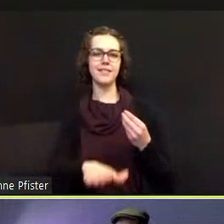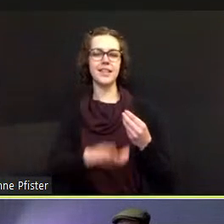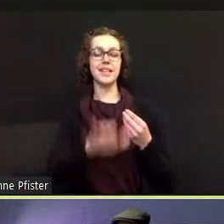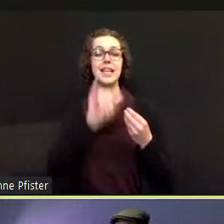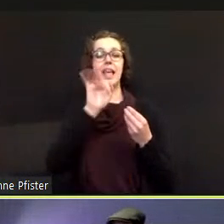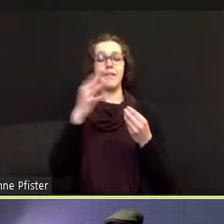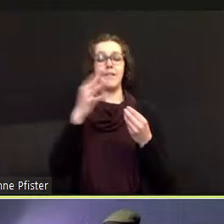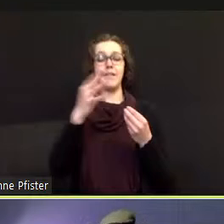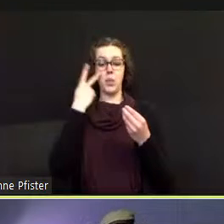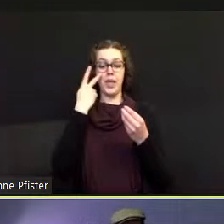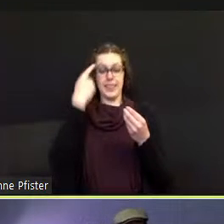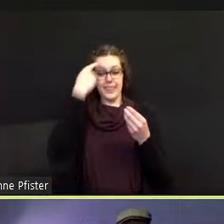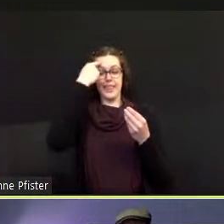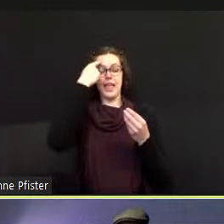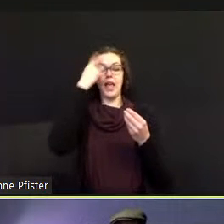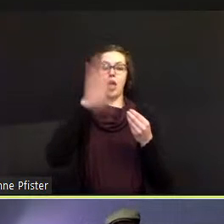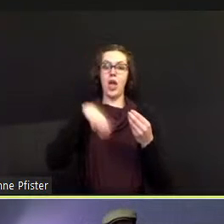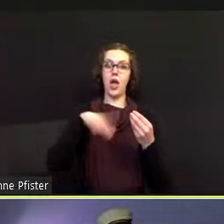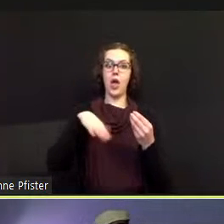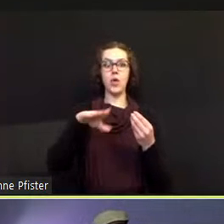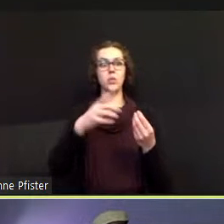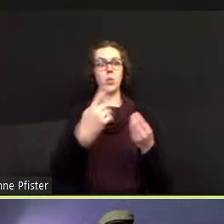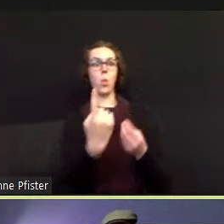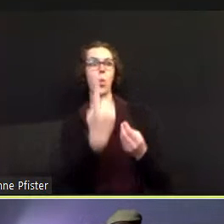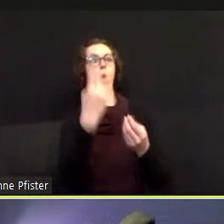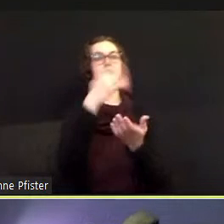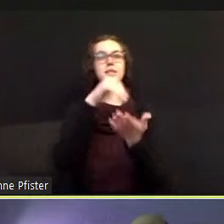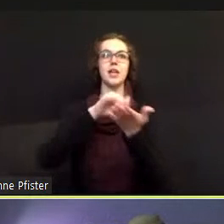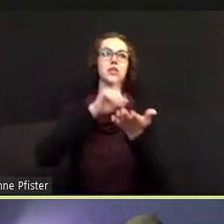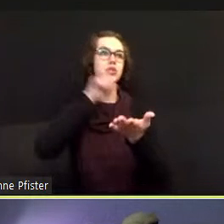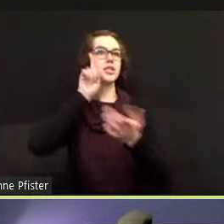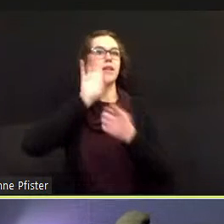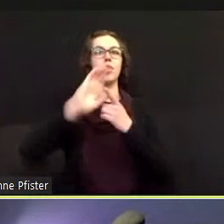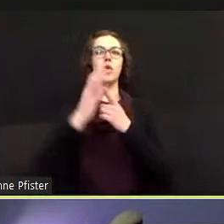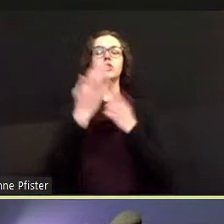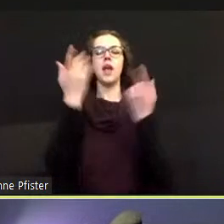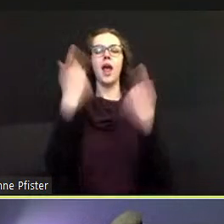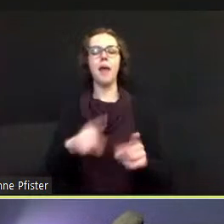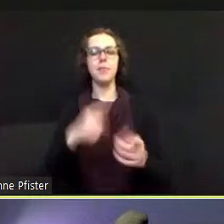rest of it, what do people remember? Oh, there's an essential deaf culture, right?